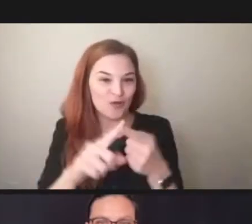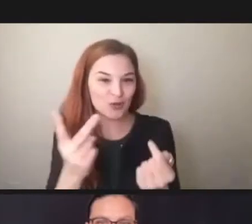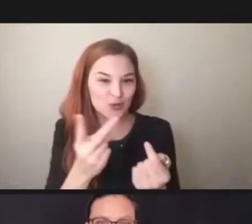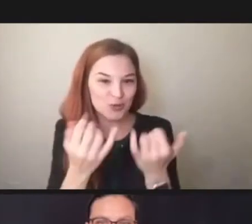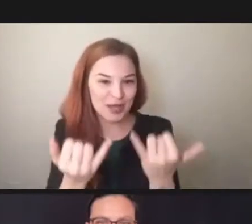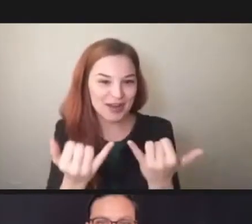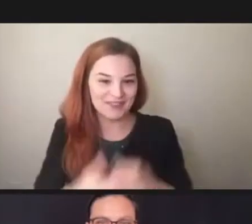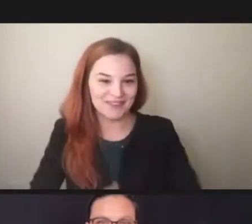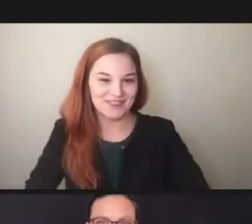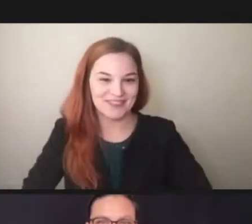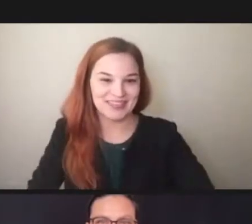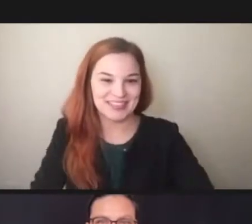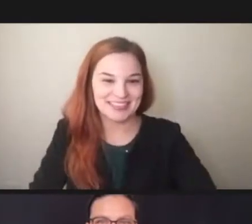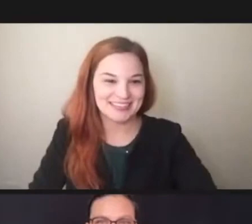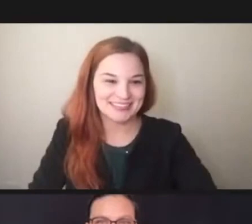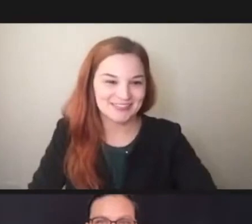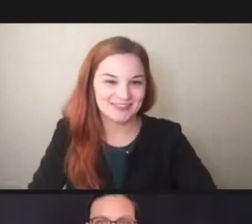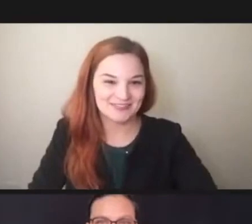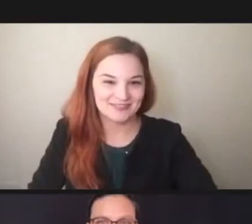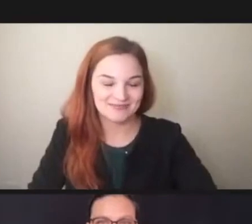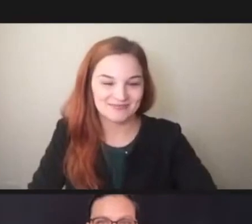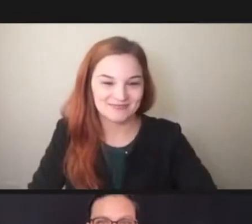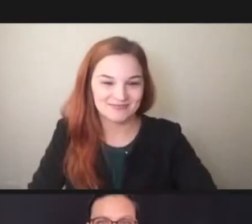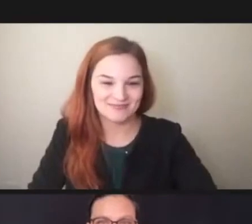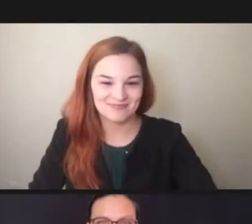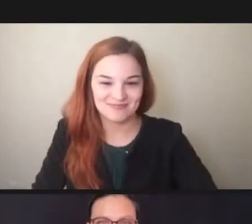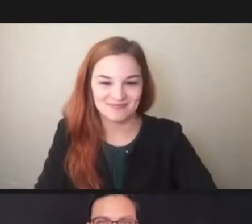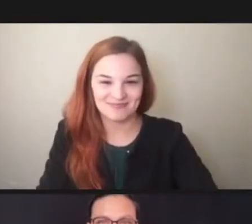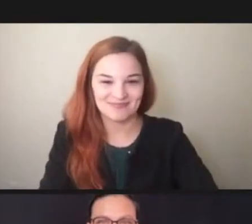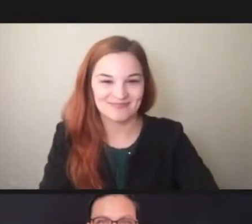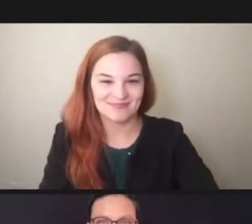for being here, and I'll turn it over to you guys.